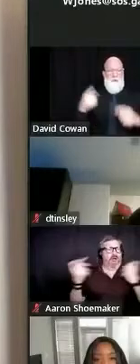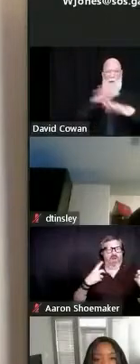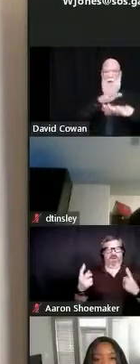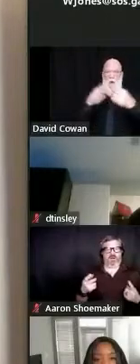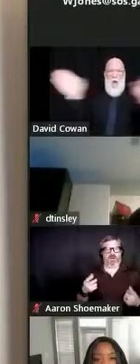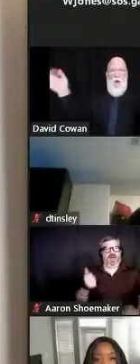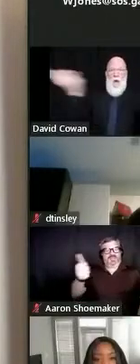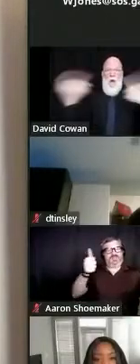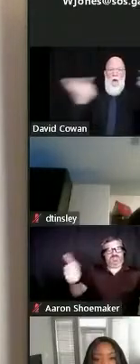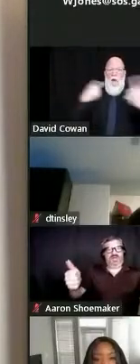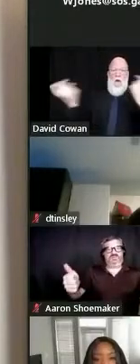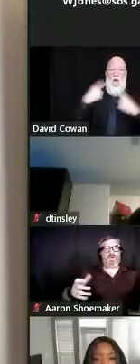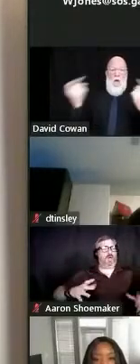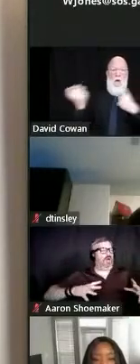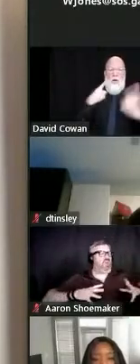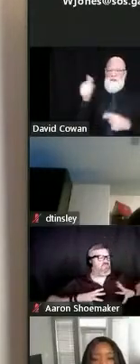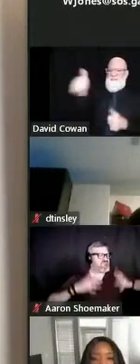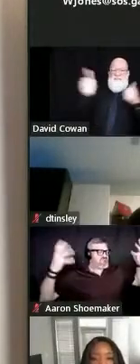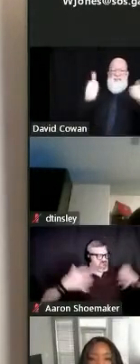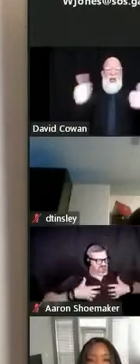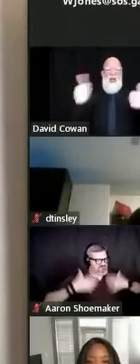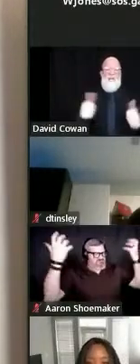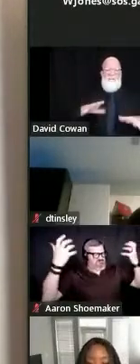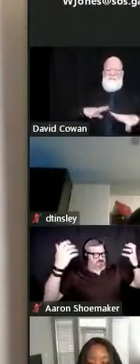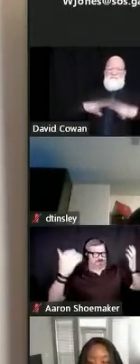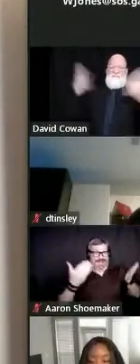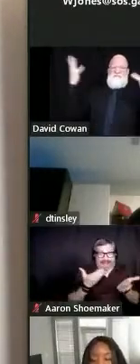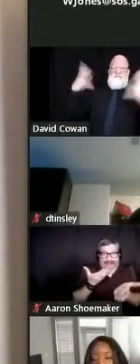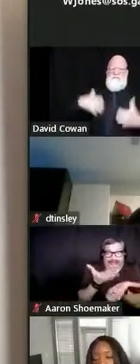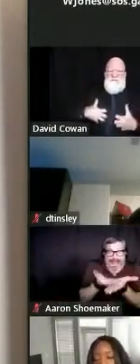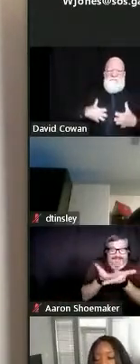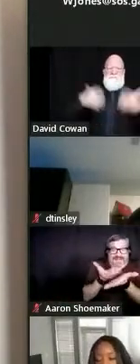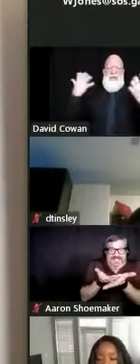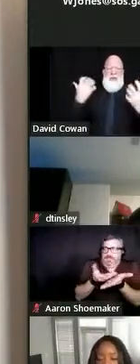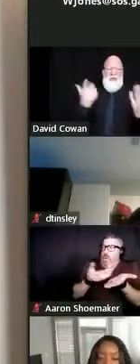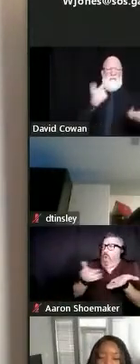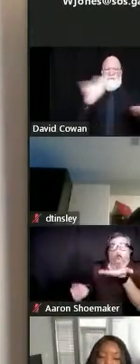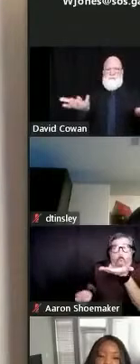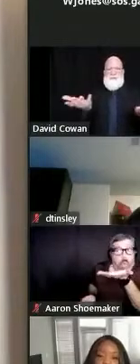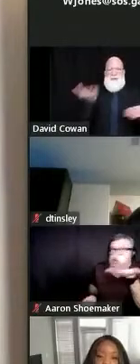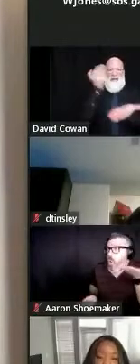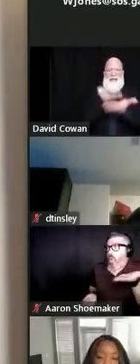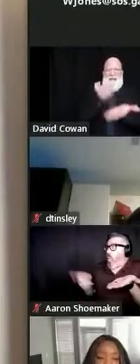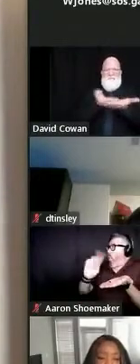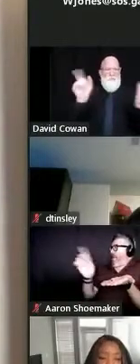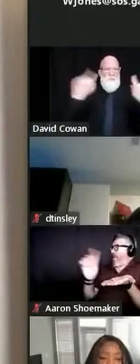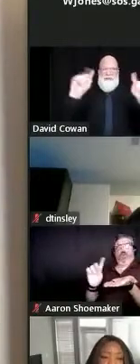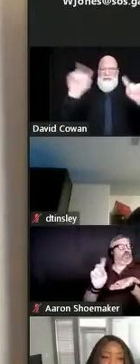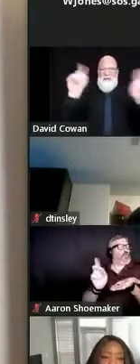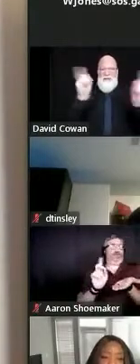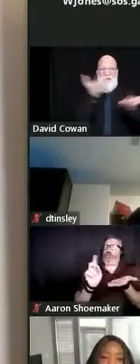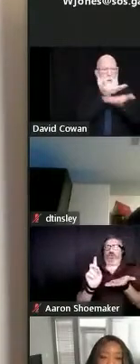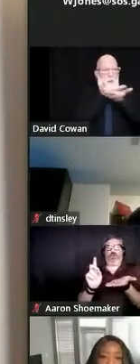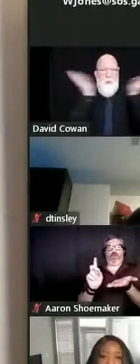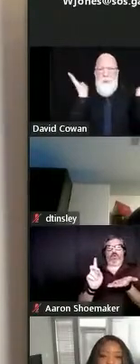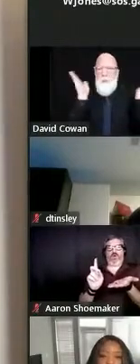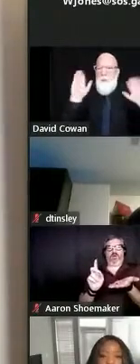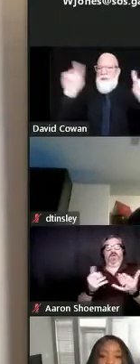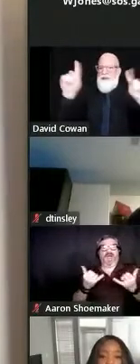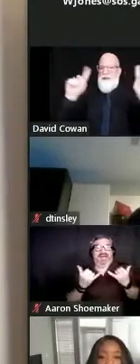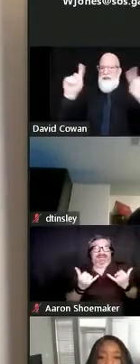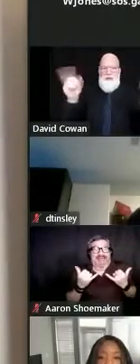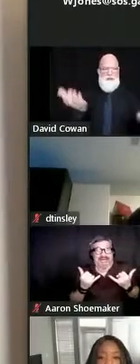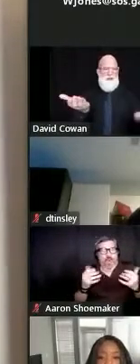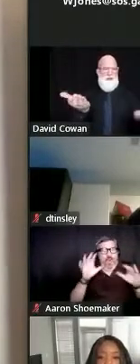know they're angry but they lacking in evidence uh we saw yesterday that even the president is distancing themselves now from an